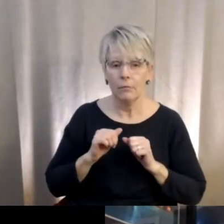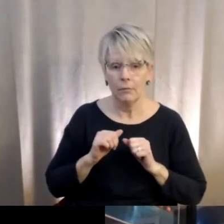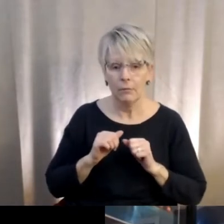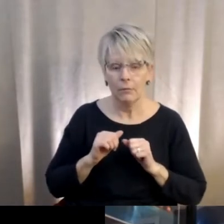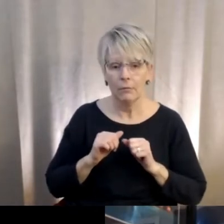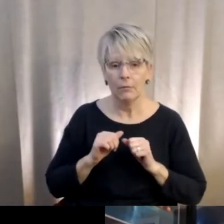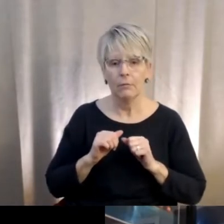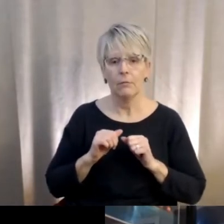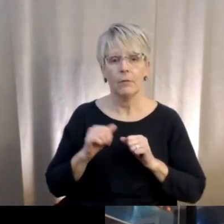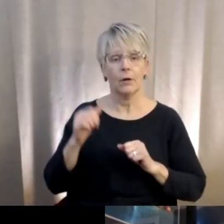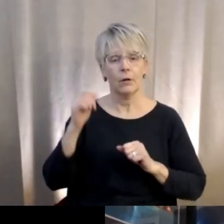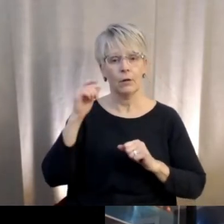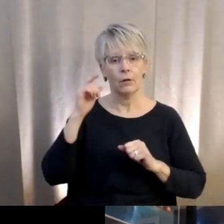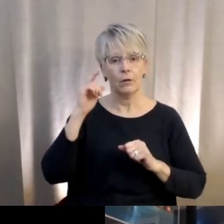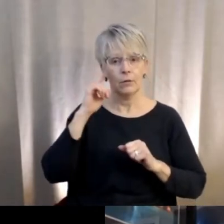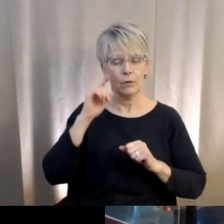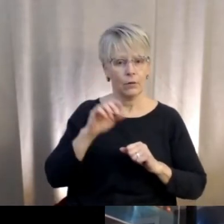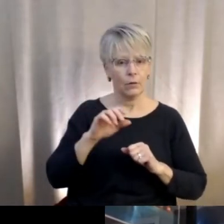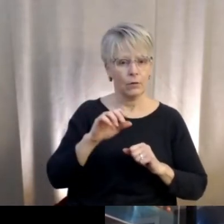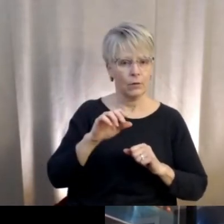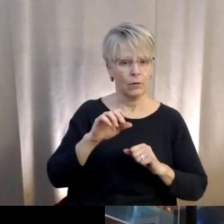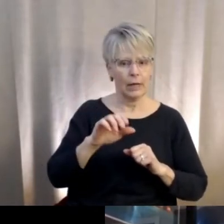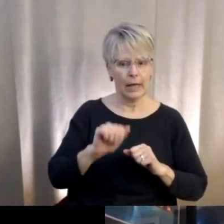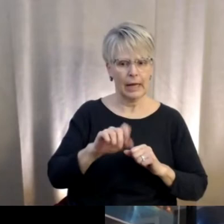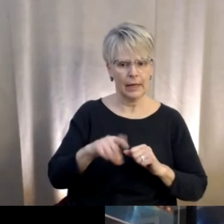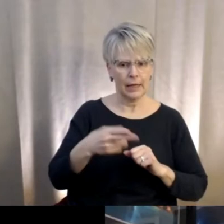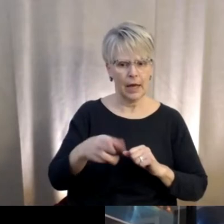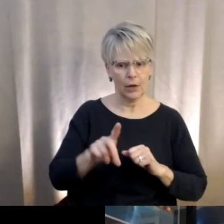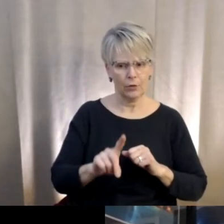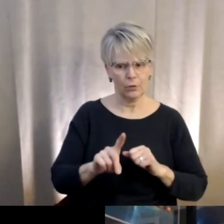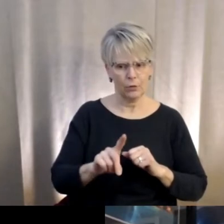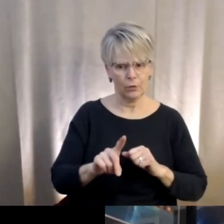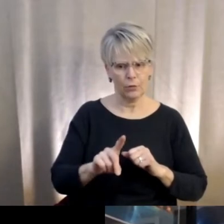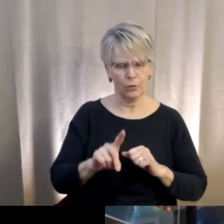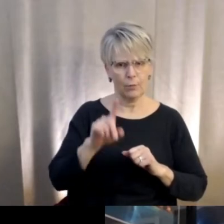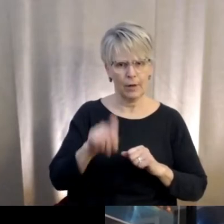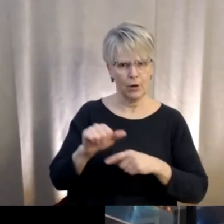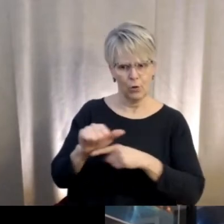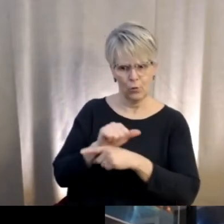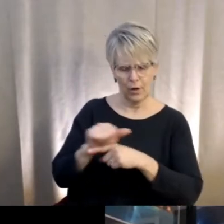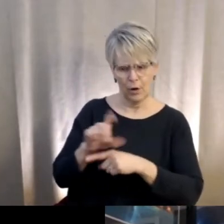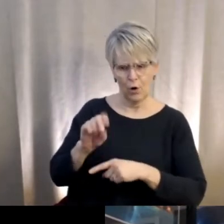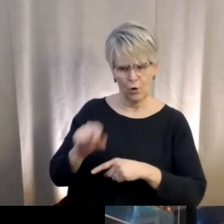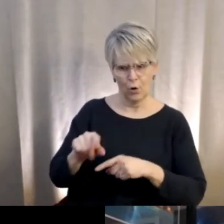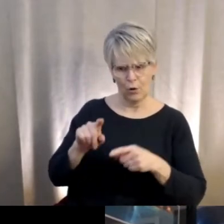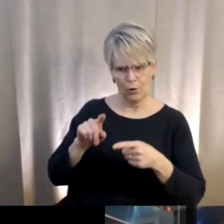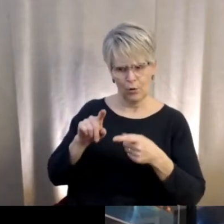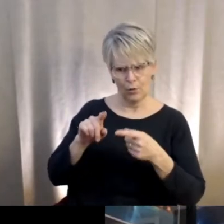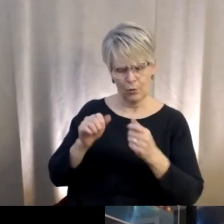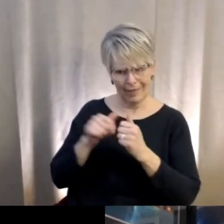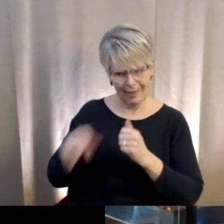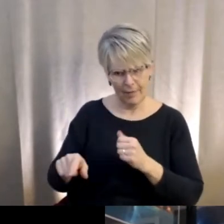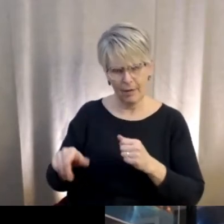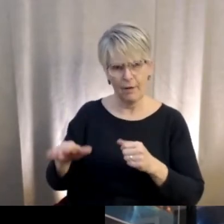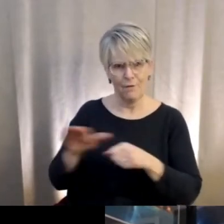For an ADHD, for an adult with ADHD, if we have to train a dog to like be with him the whole time, or just to be